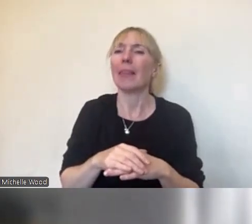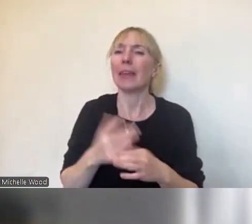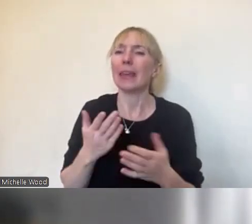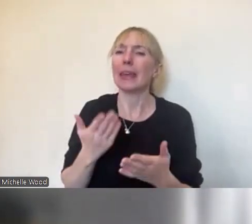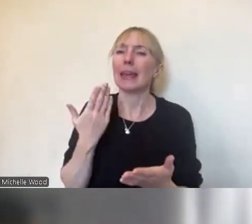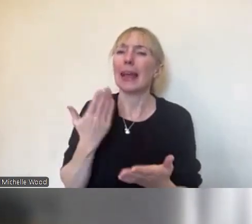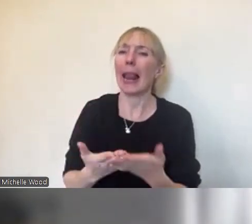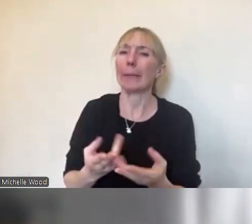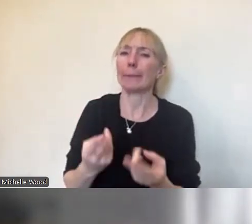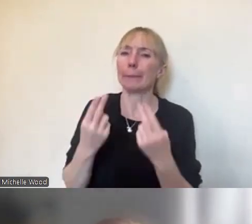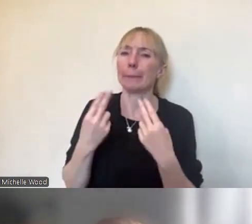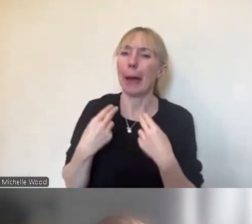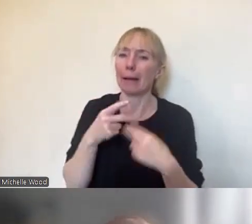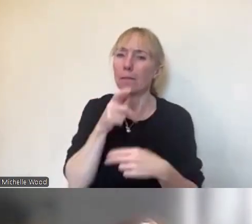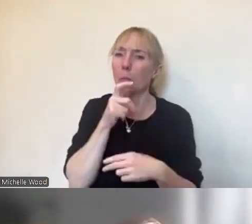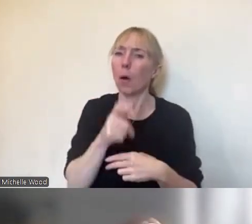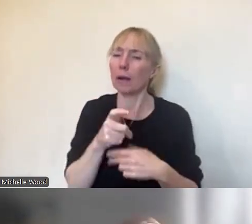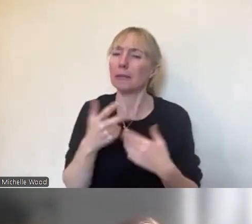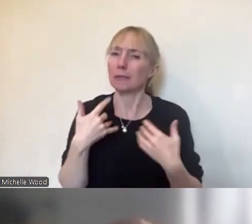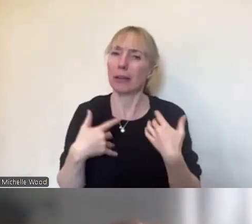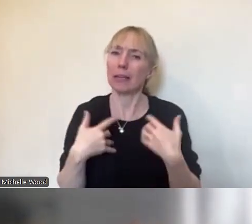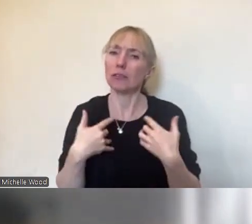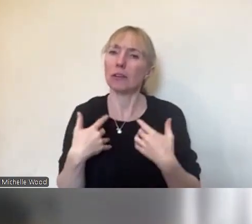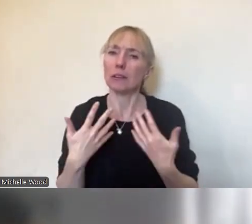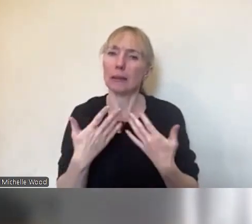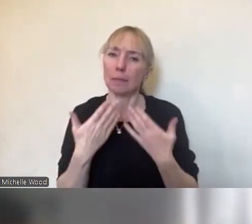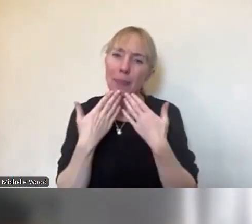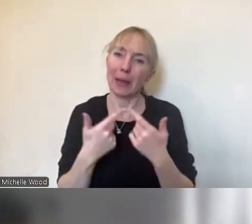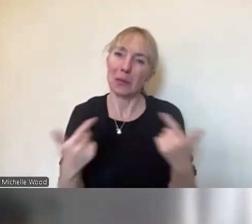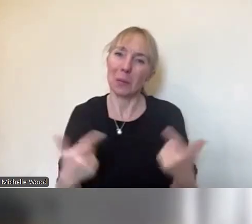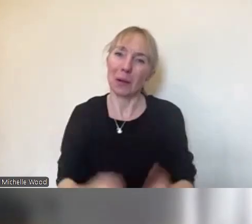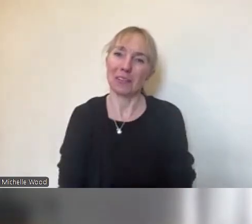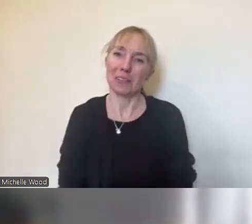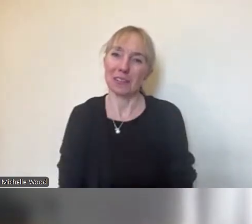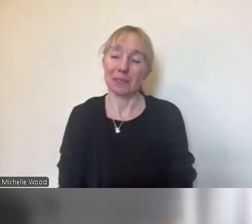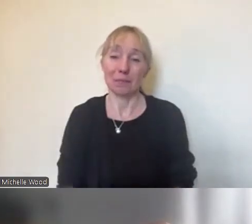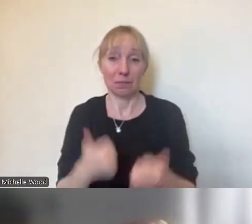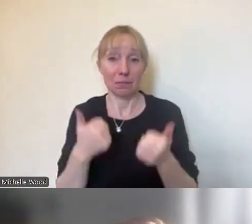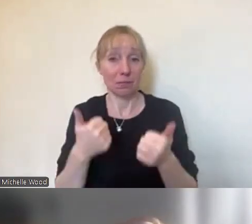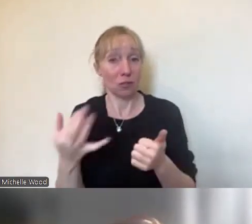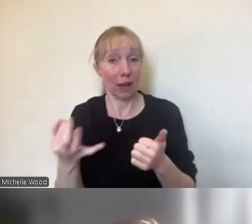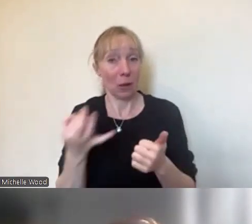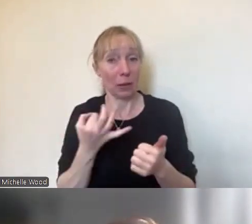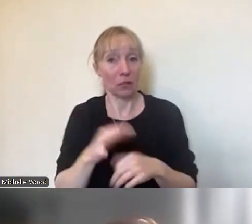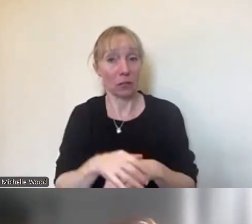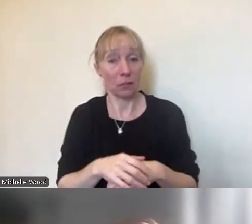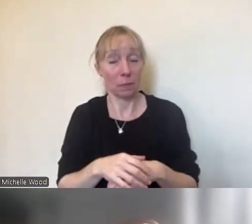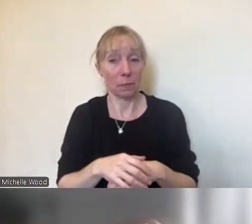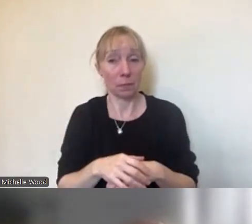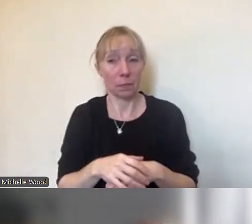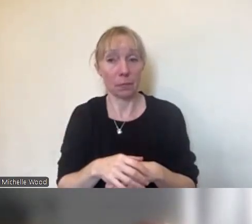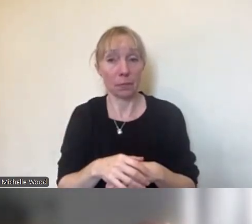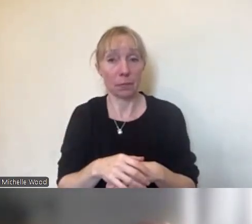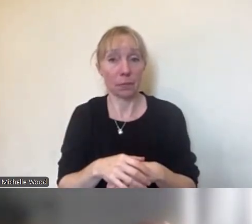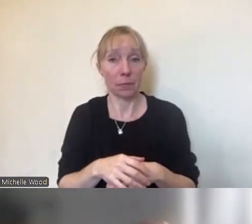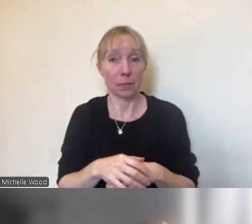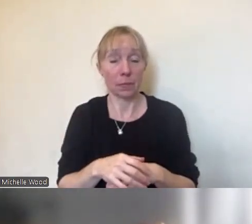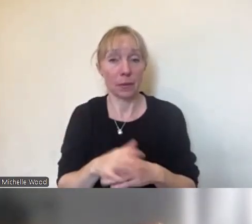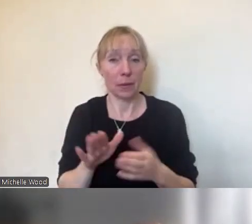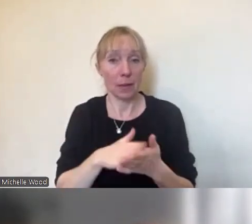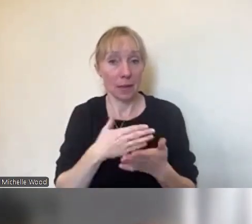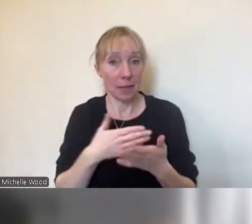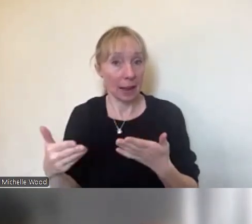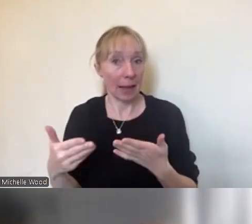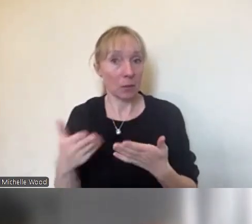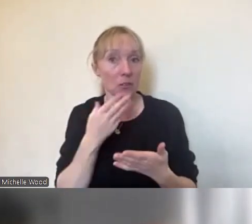But all right, thank you so much. Yeah, it's a great question, and I think the language that is being used